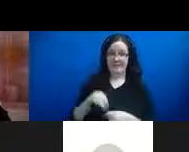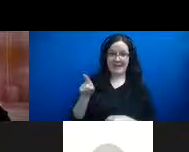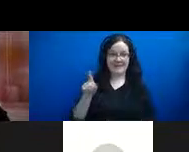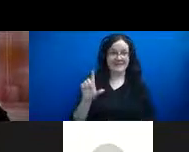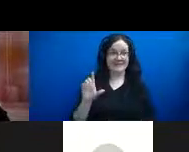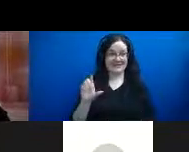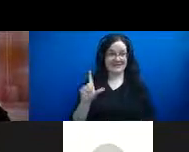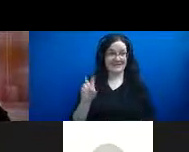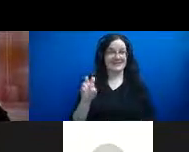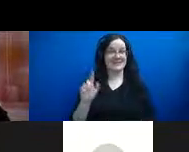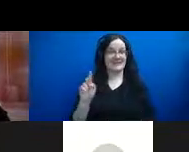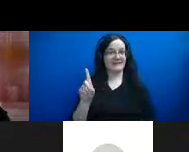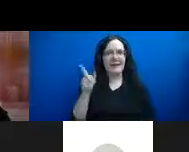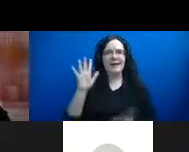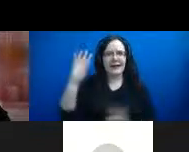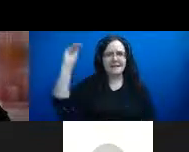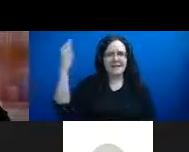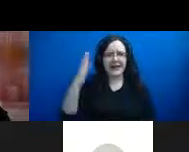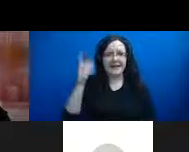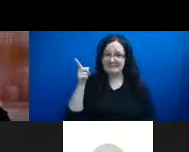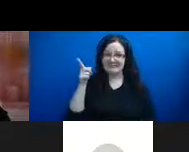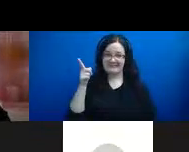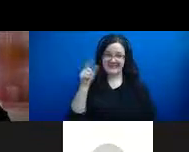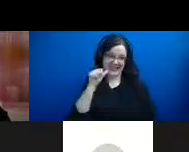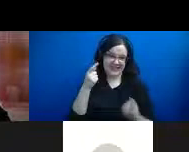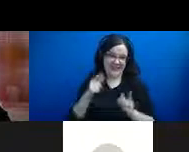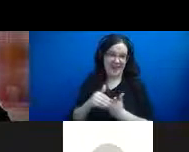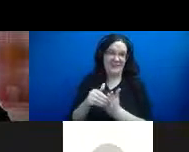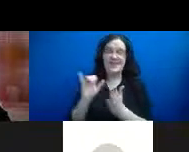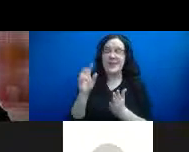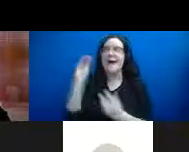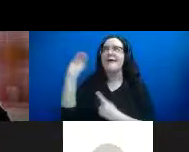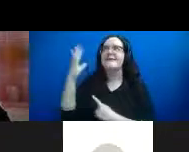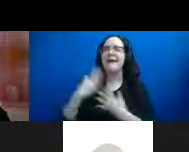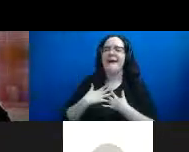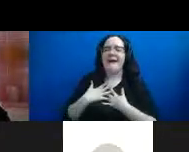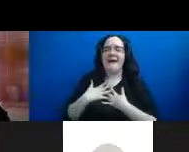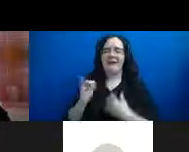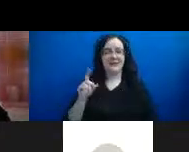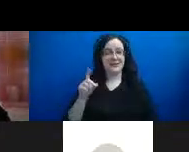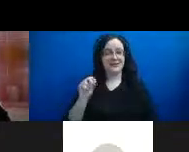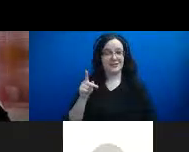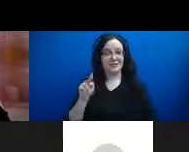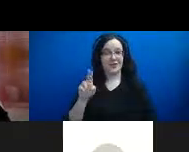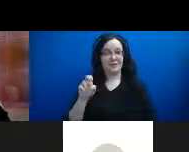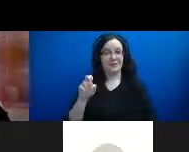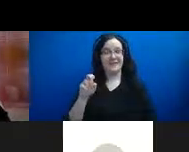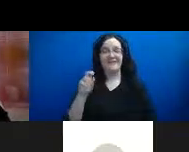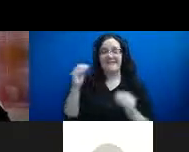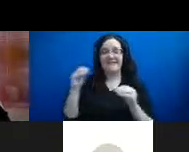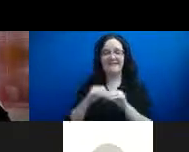that doesn't happen a lot sometimes here. And so that's kind of a little dopamine push for me, a little release, a little joy for